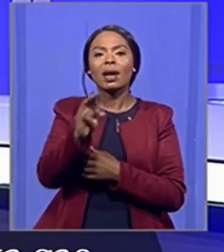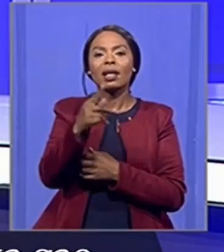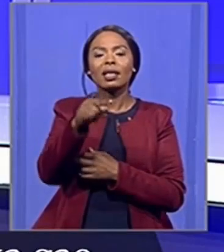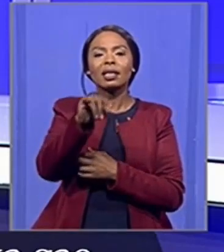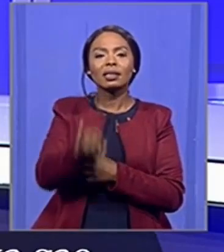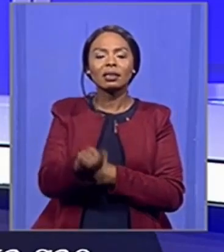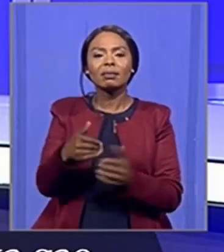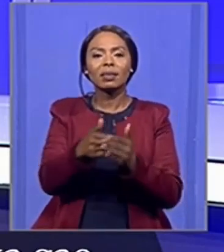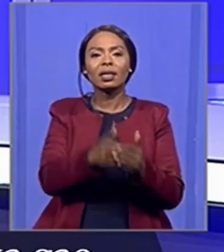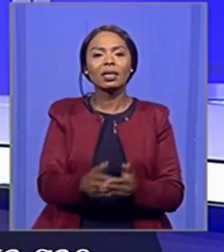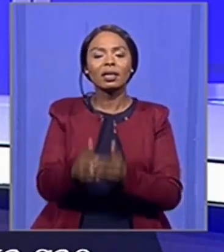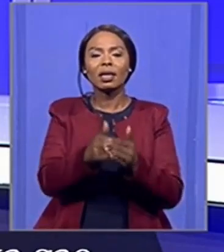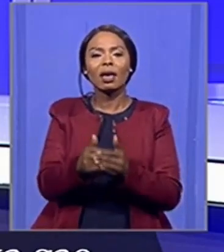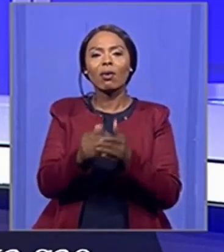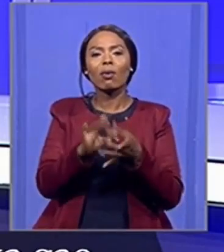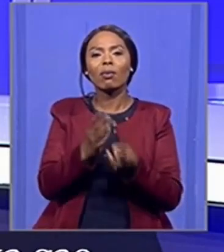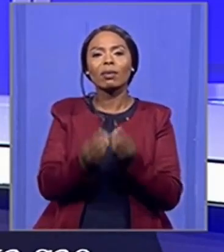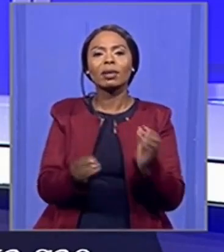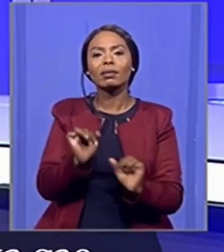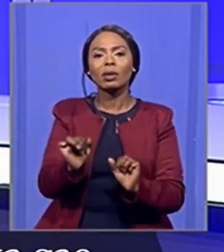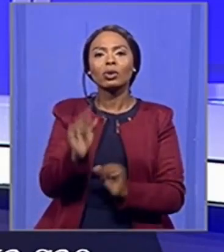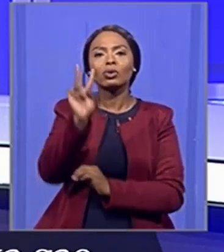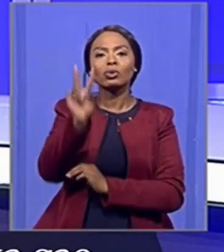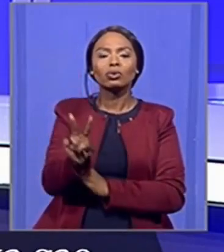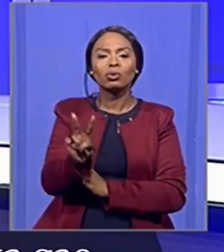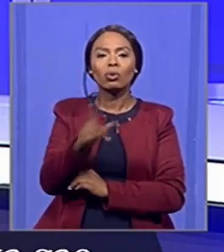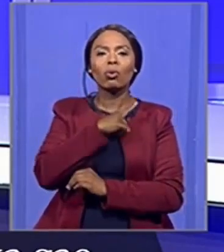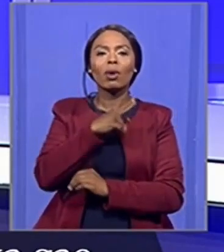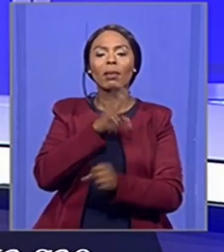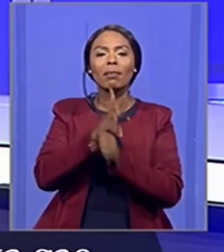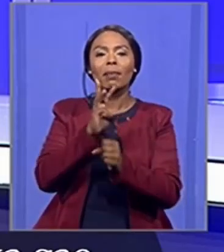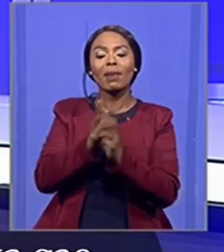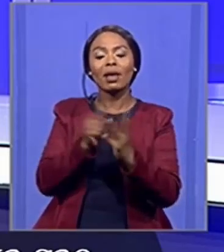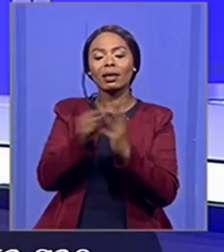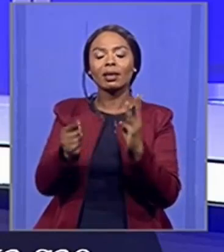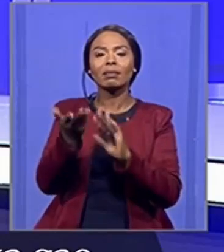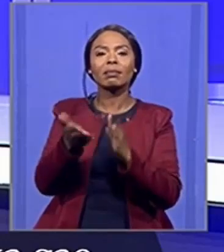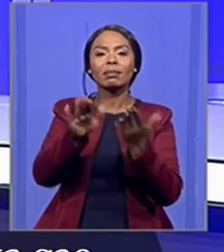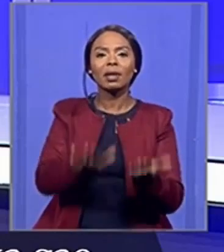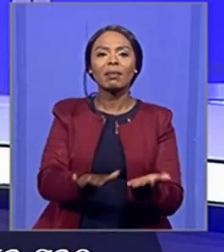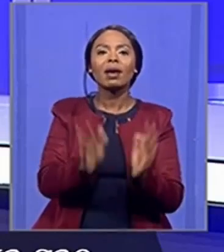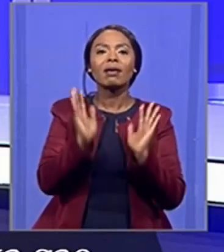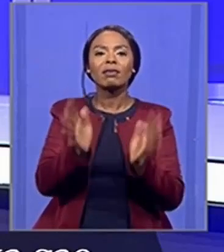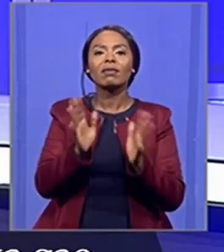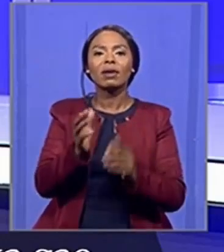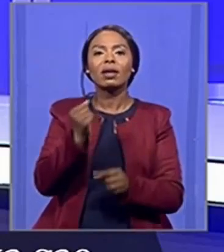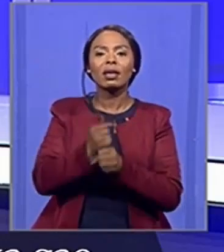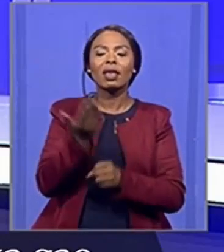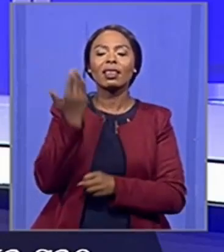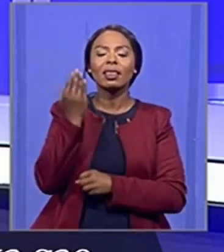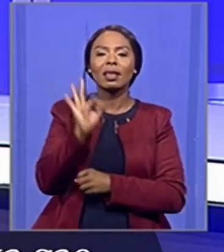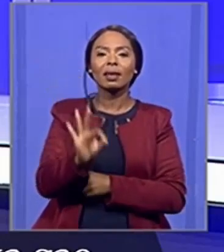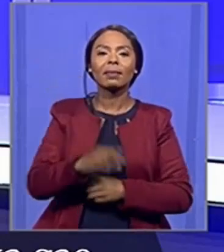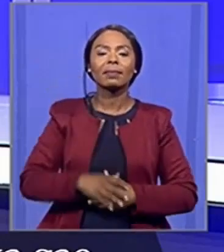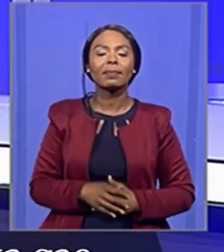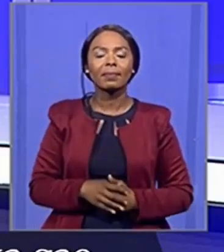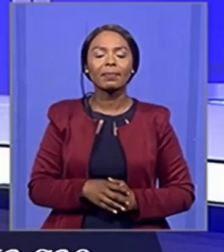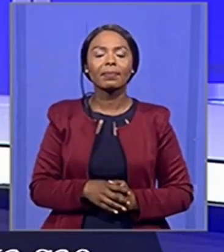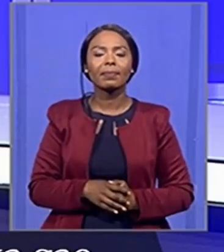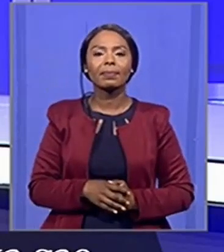a hlokometše bana babo ba babedi ka morago ga gore mmago bona a hlokofale mengwaga e meraro ya go